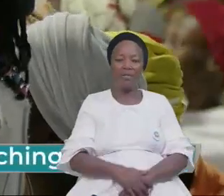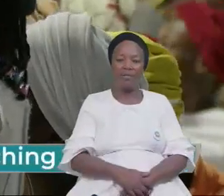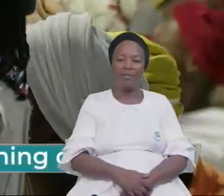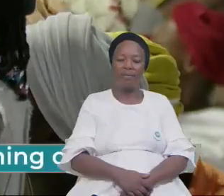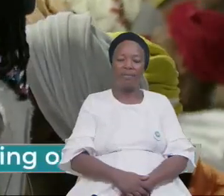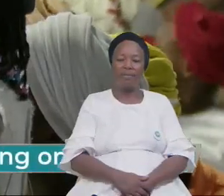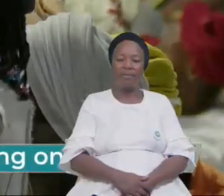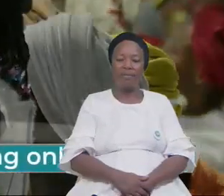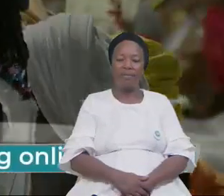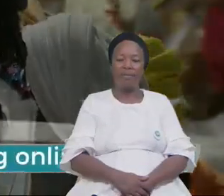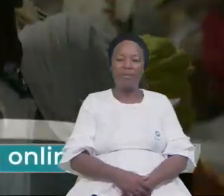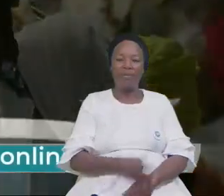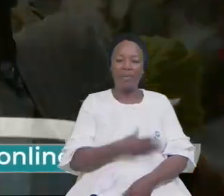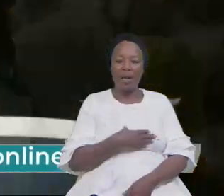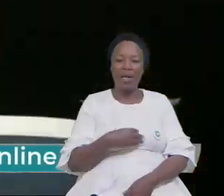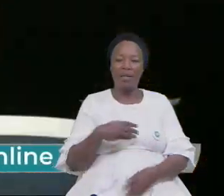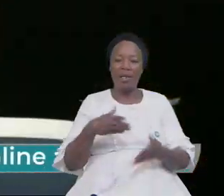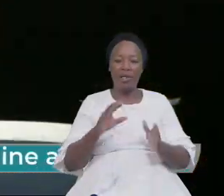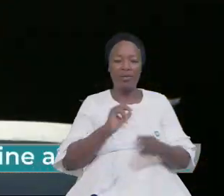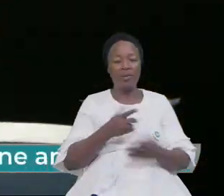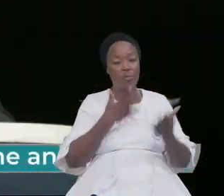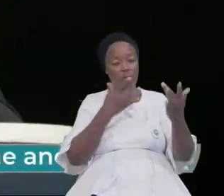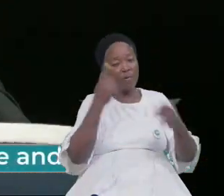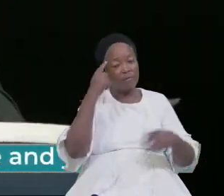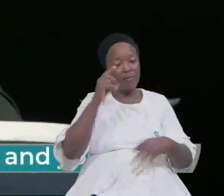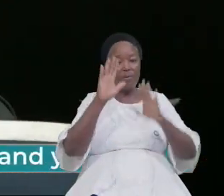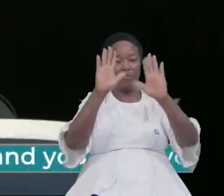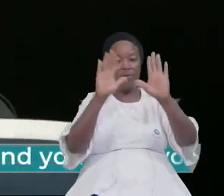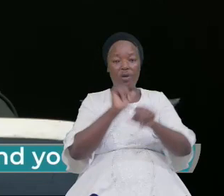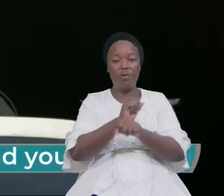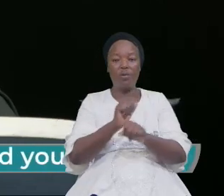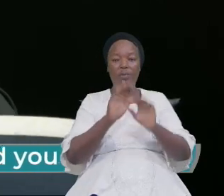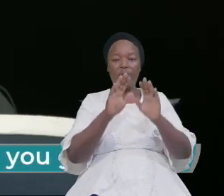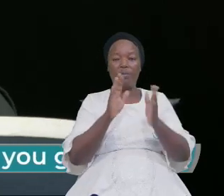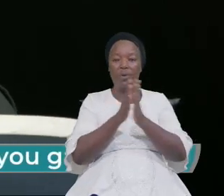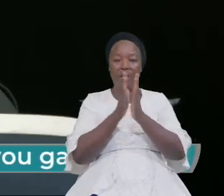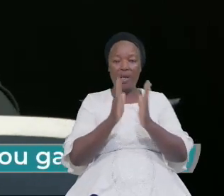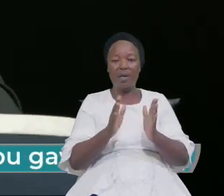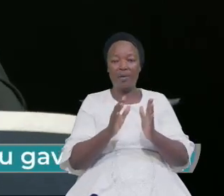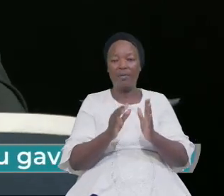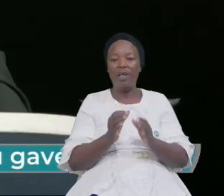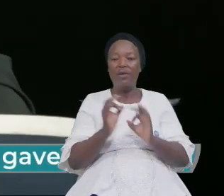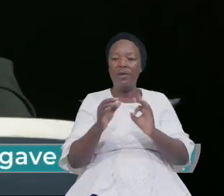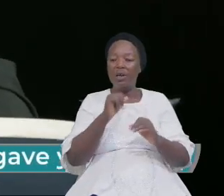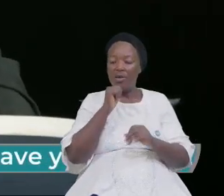And let's wait for miracle prayer. If you are not raising up your hand for